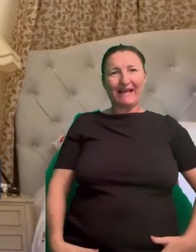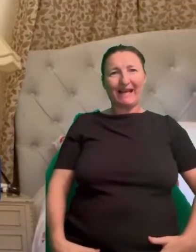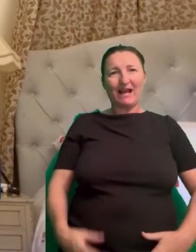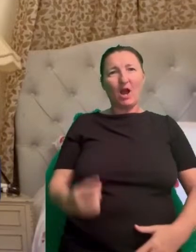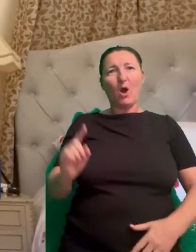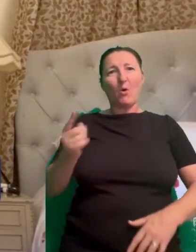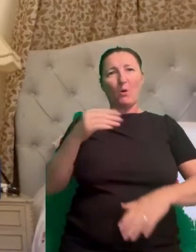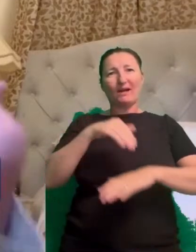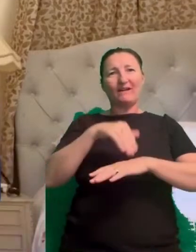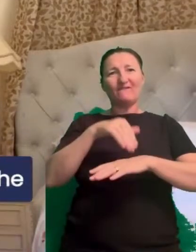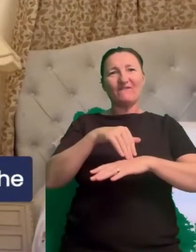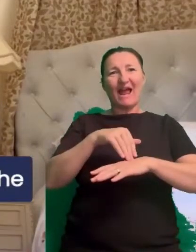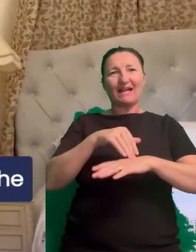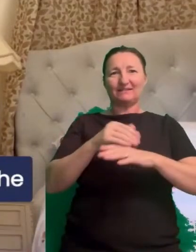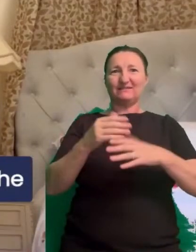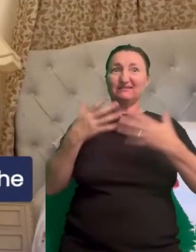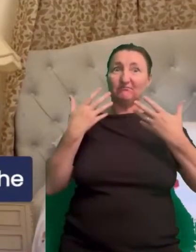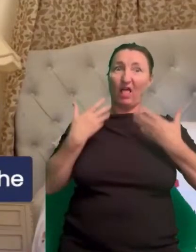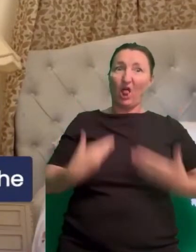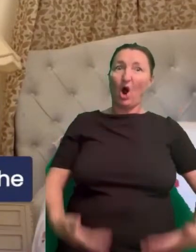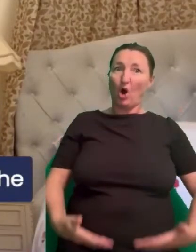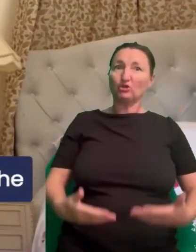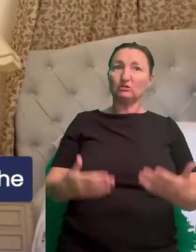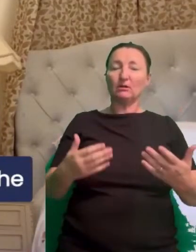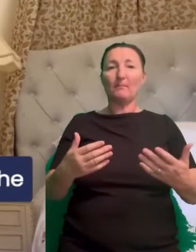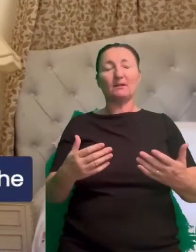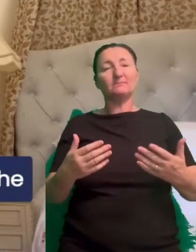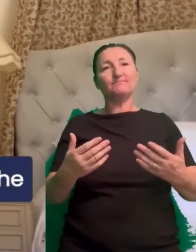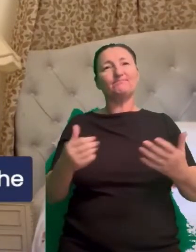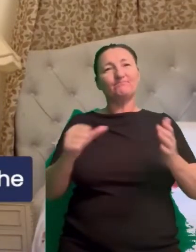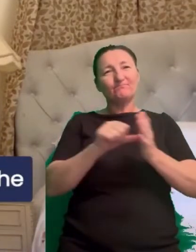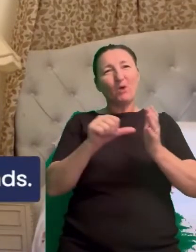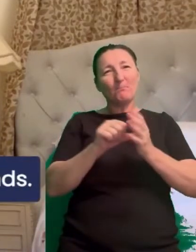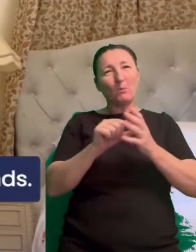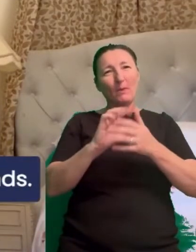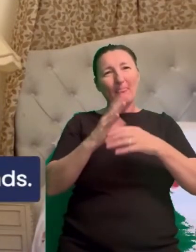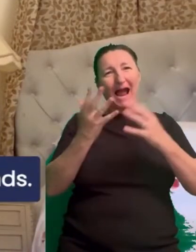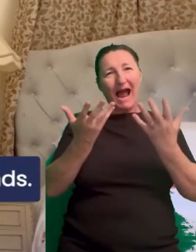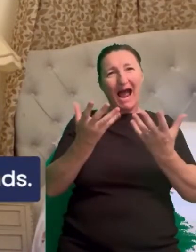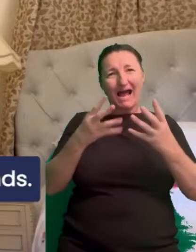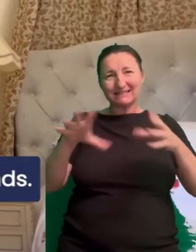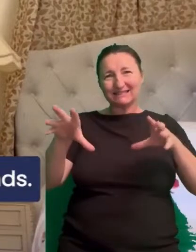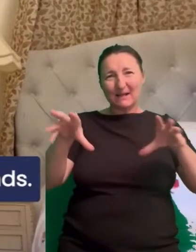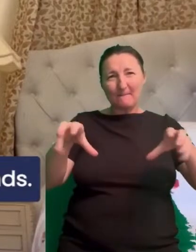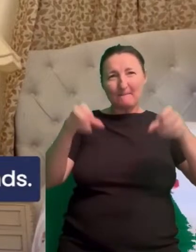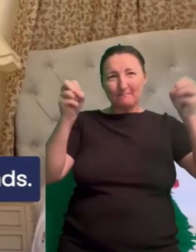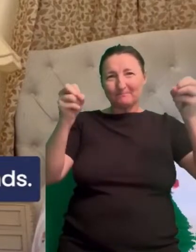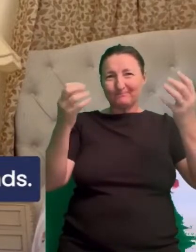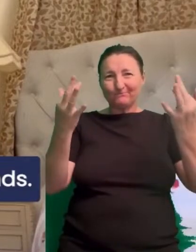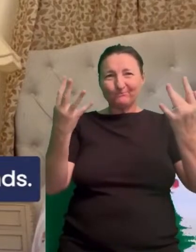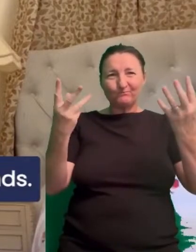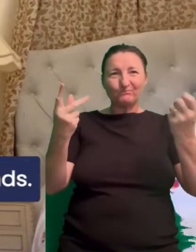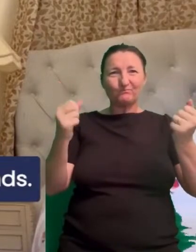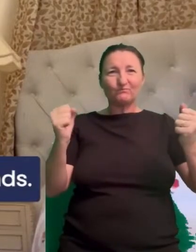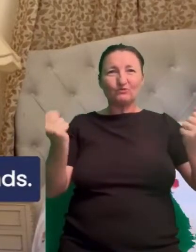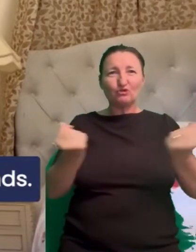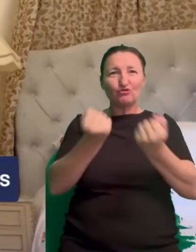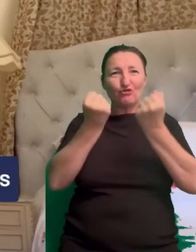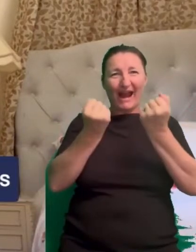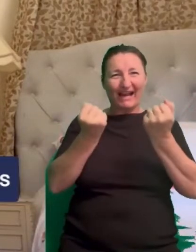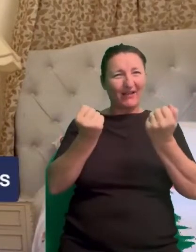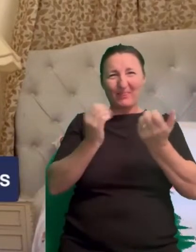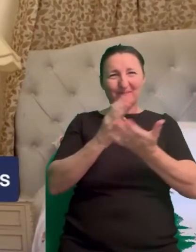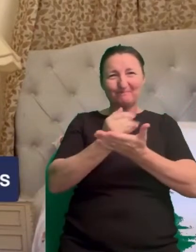one of the effects that it's had, aside from everything else, is I have had real problems with the dexterity and the strength in my arms and my